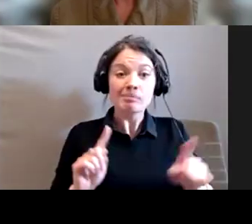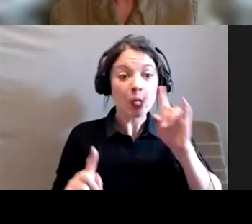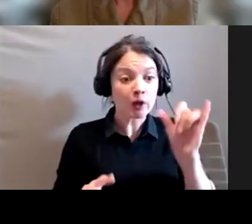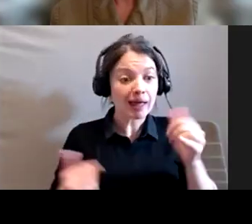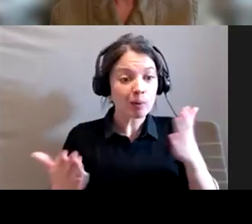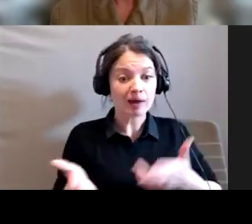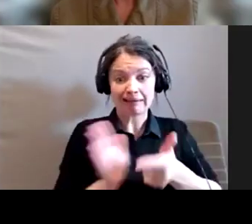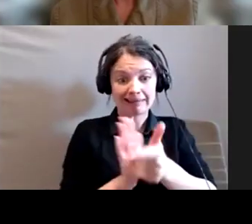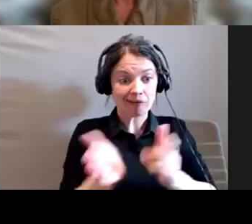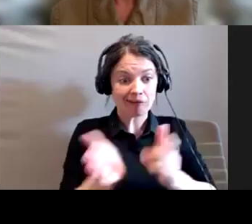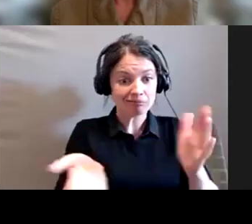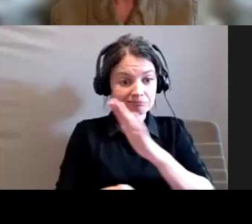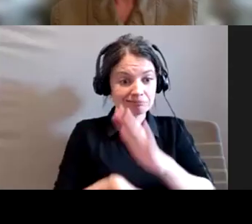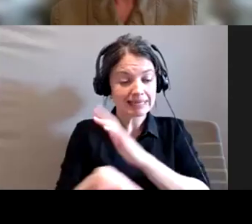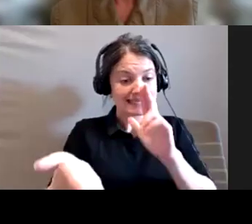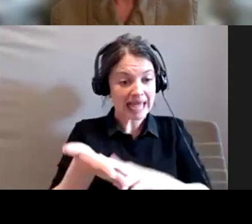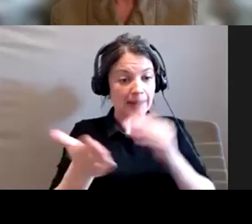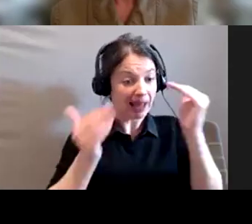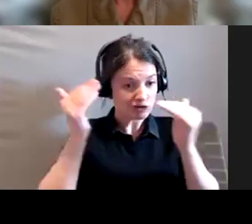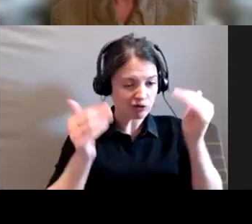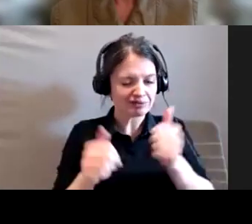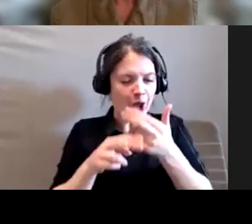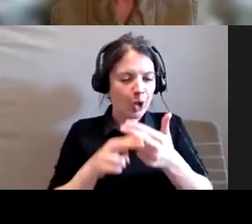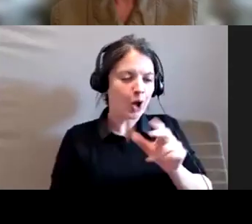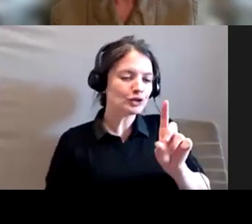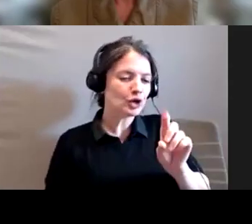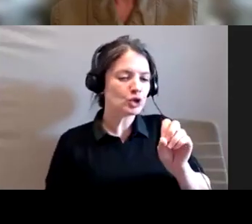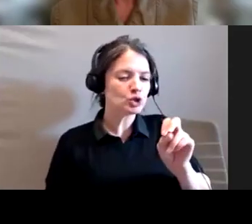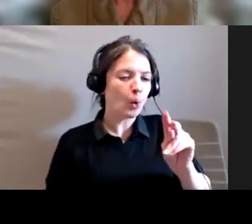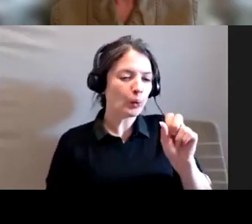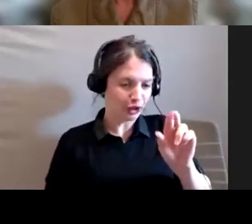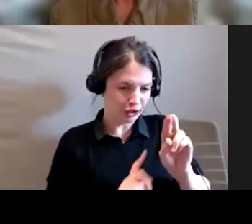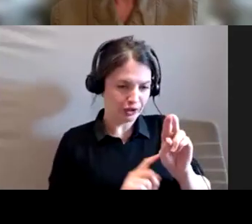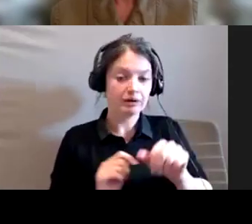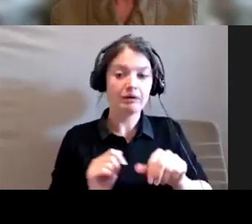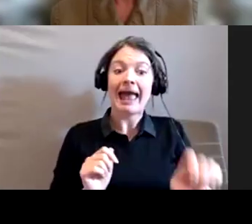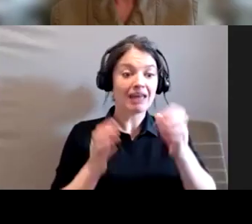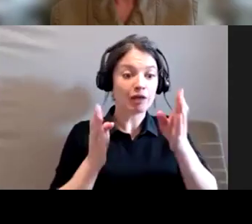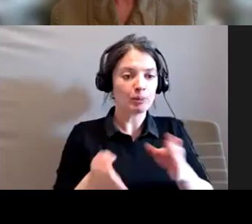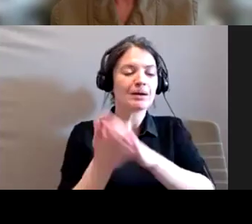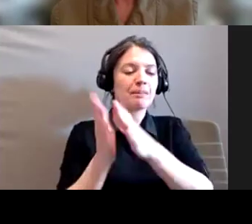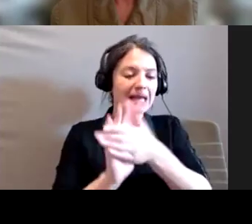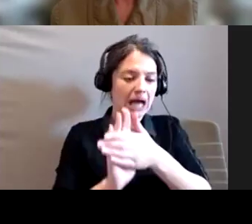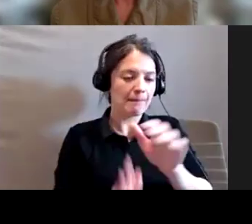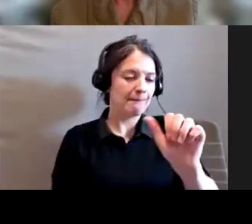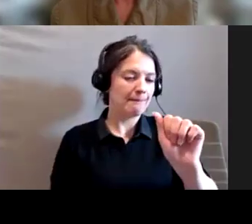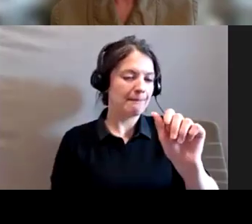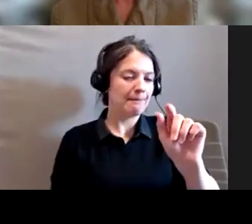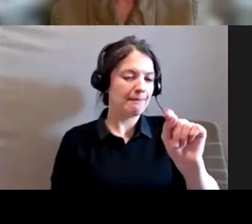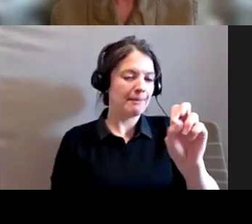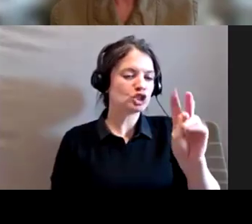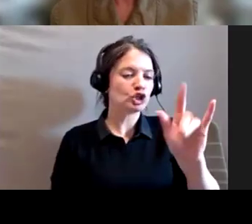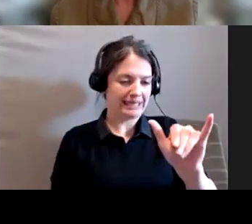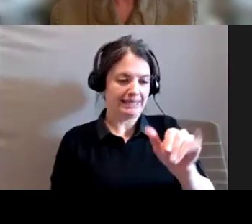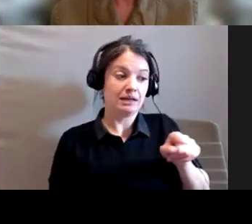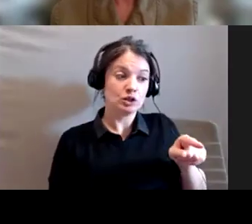signed by an adult called the donor that gives another person called the attorney authority to make decisions on the donor's behalf. So there are two